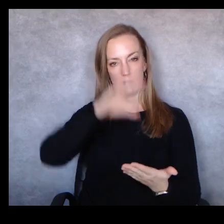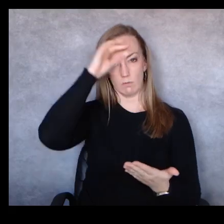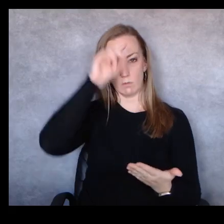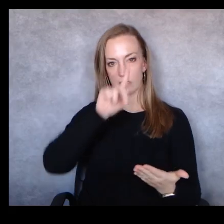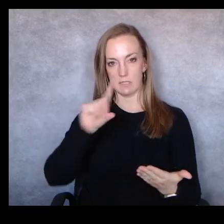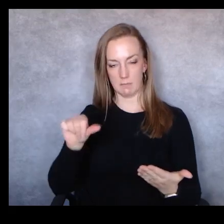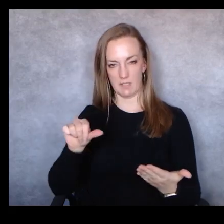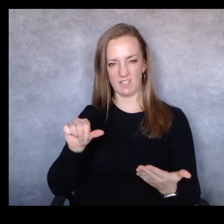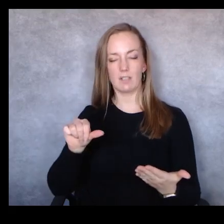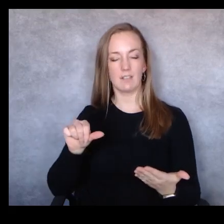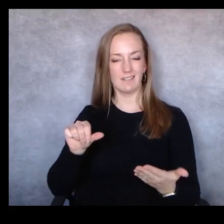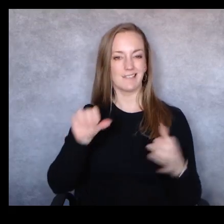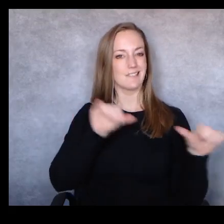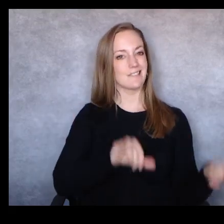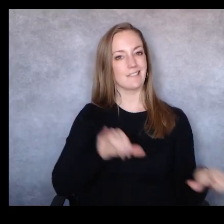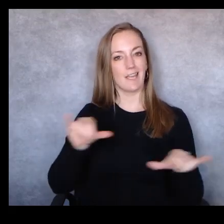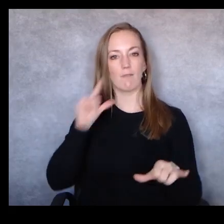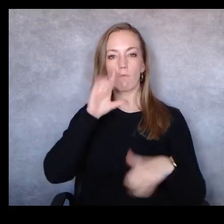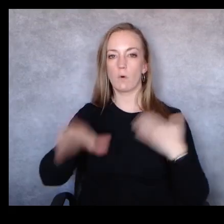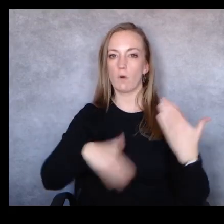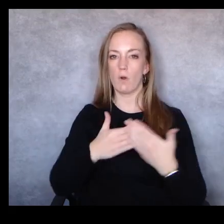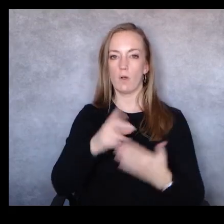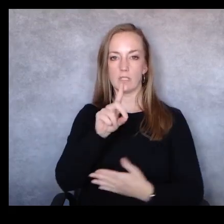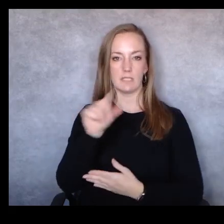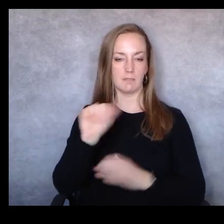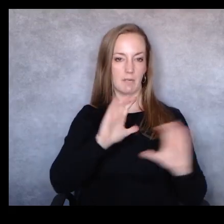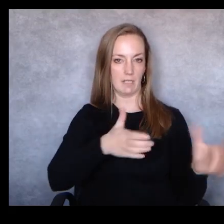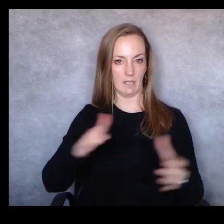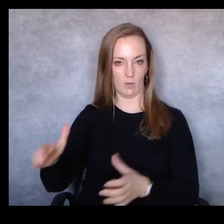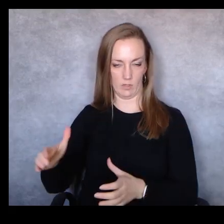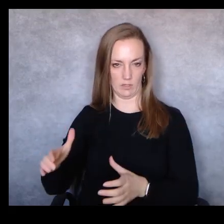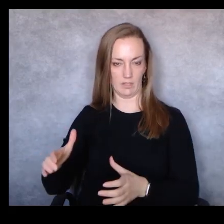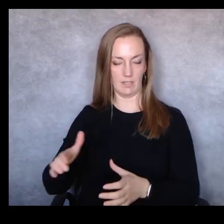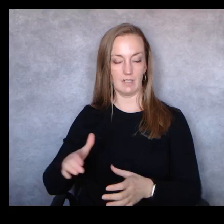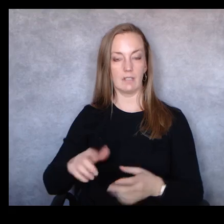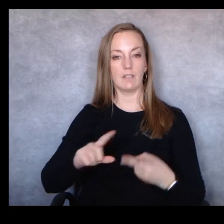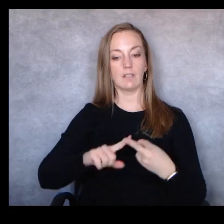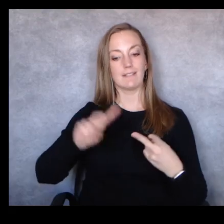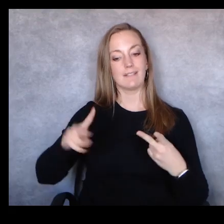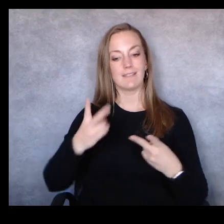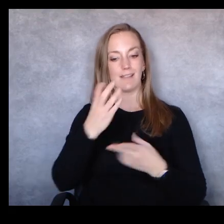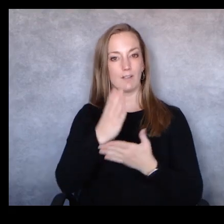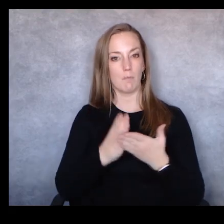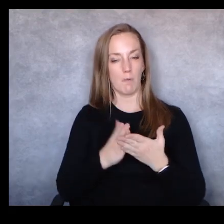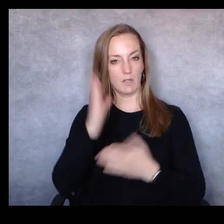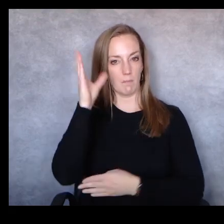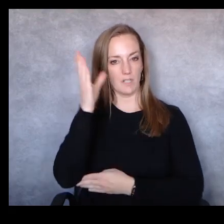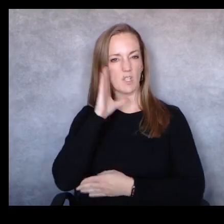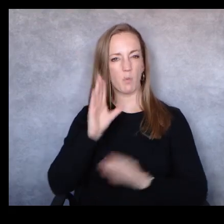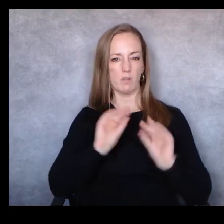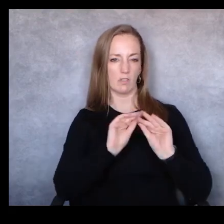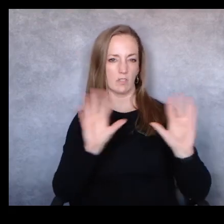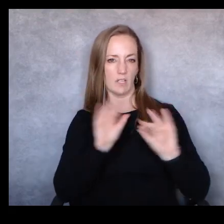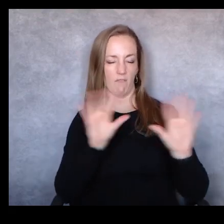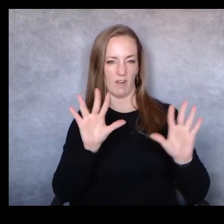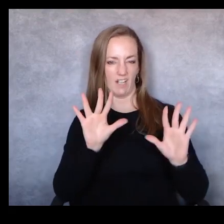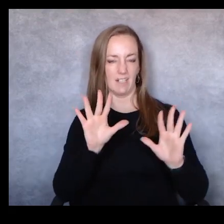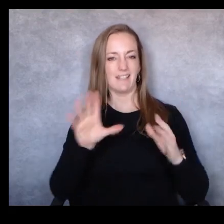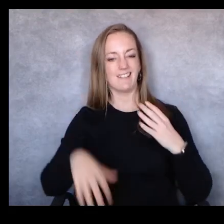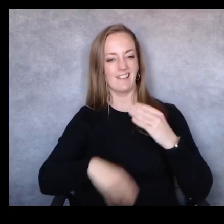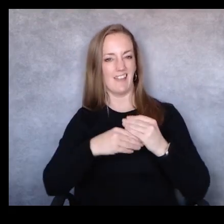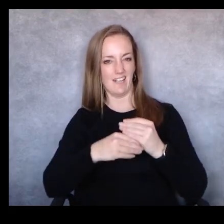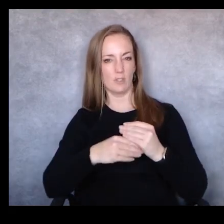disability, which is the same for all disability categories. The second part of the presentation will provide clarification on the